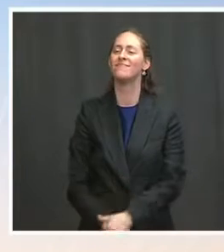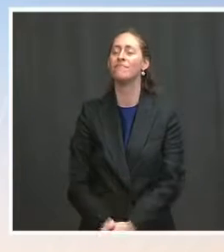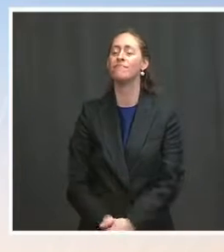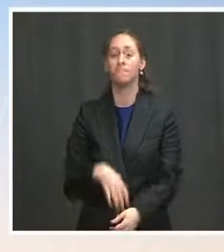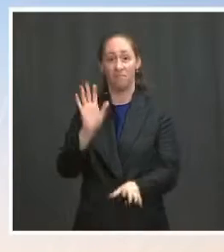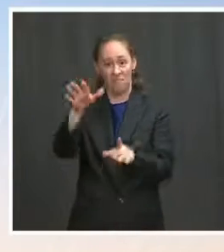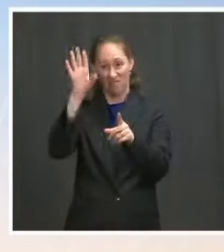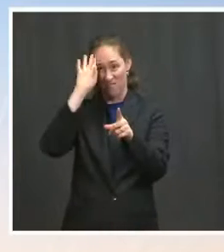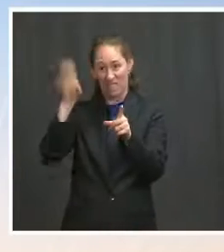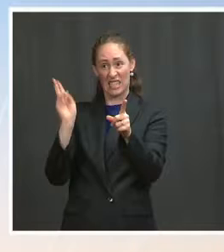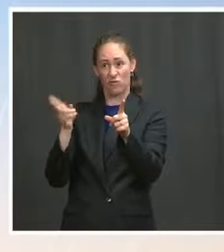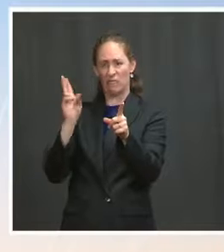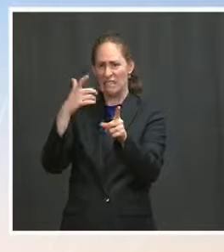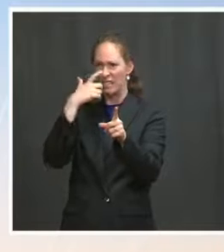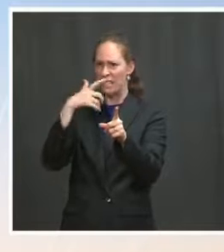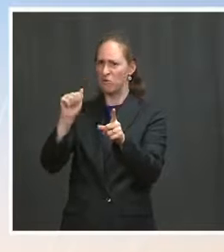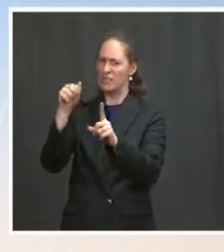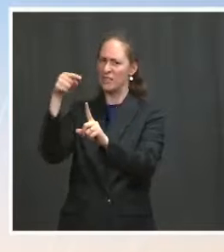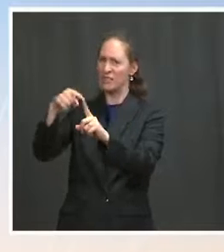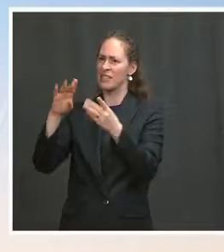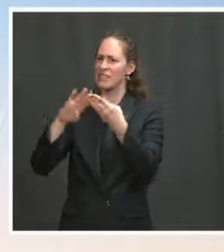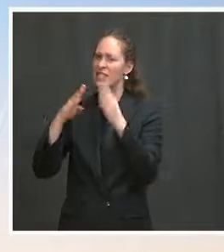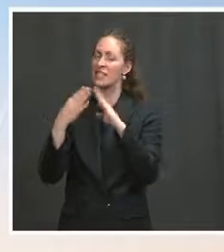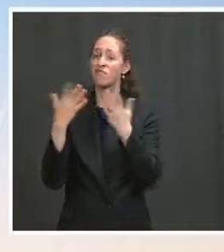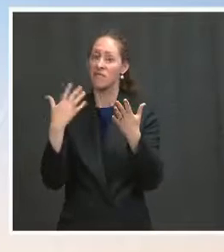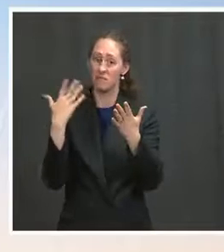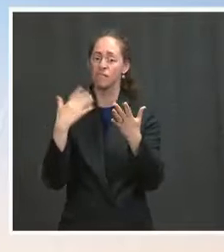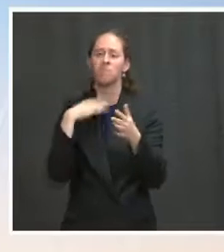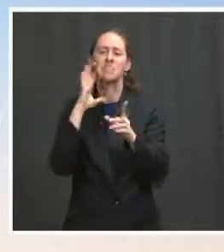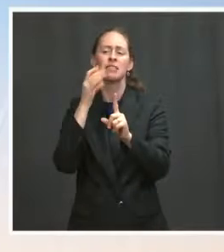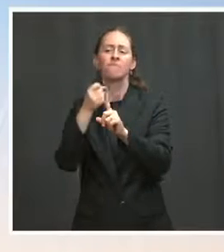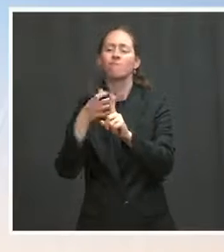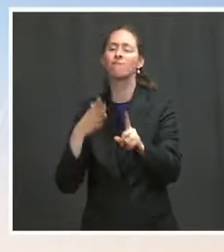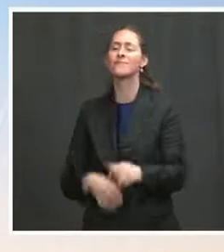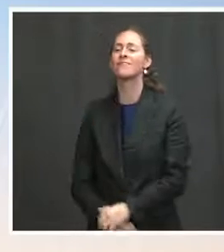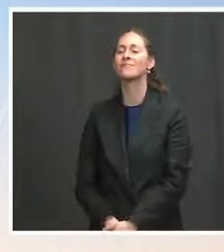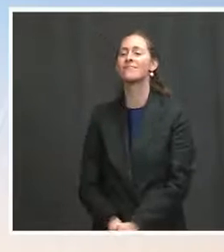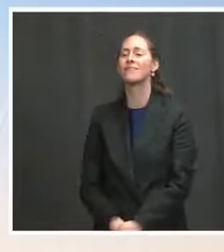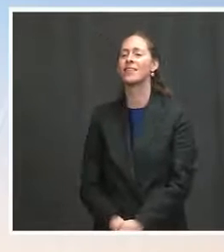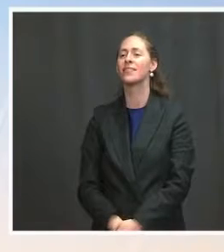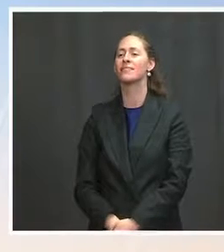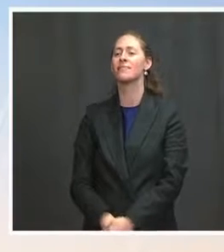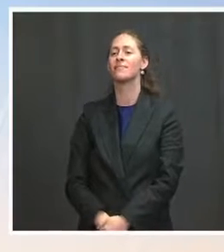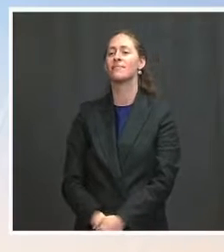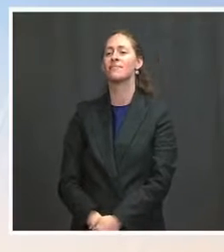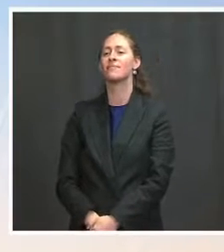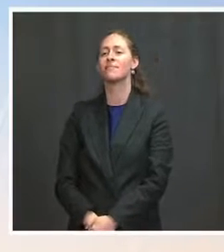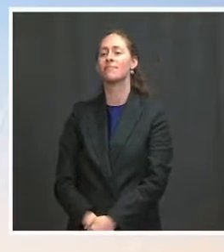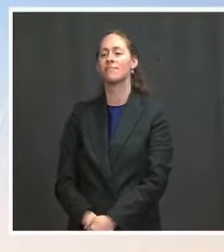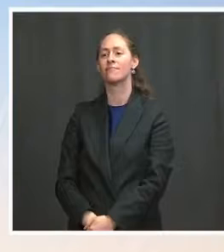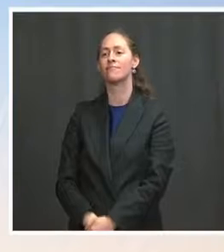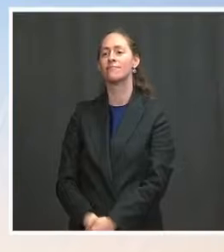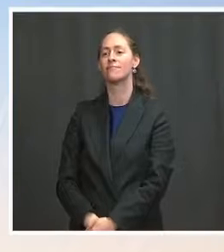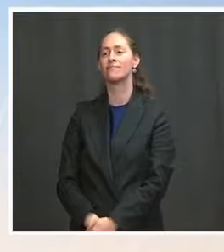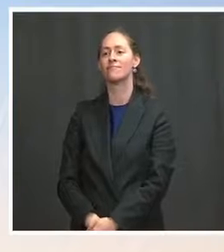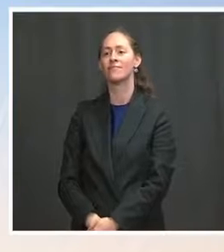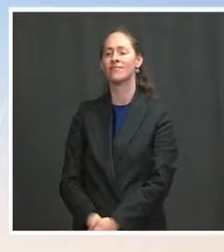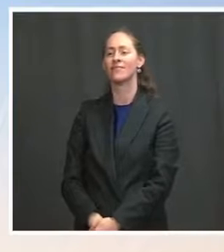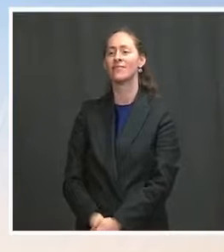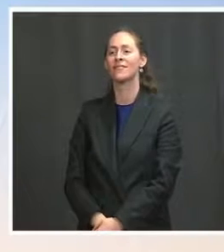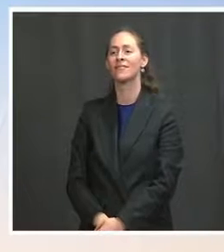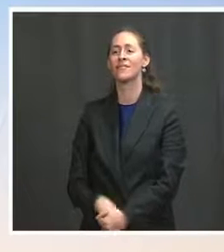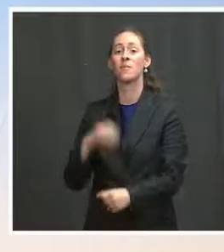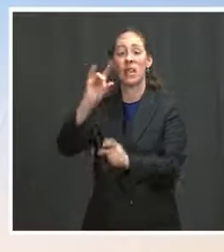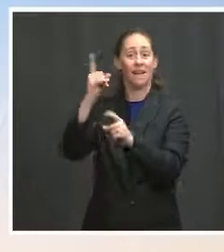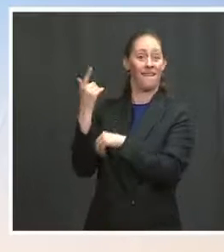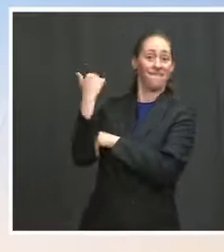may know, because it was the place where the former president it was a base place of where he put in